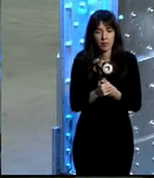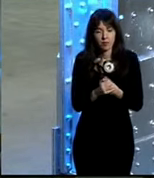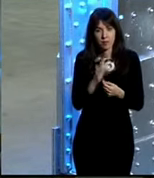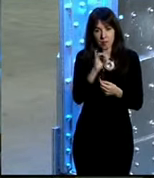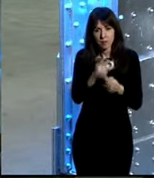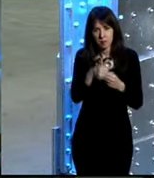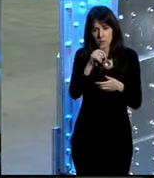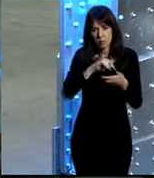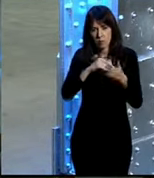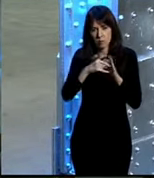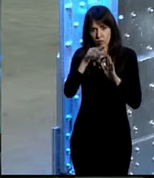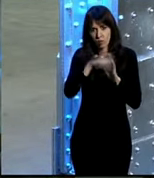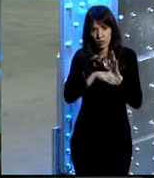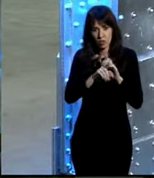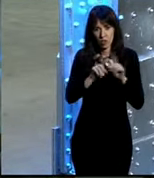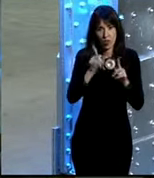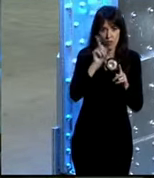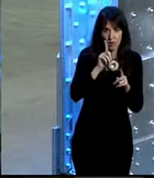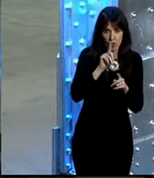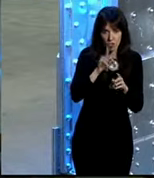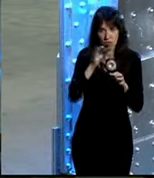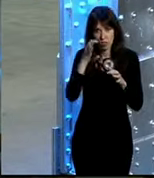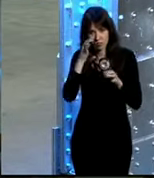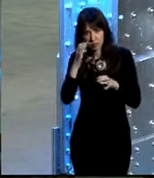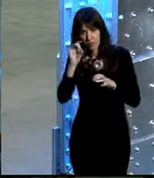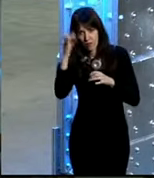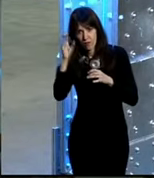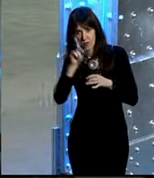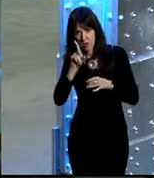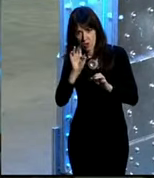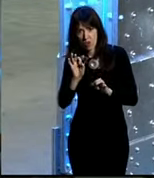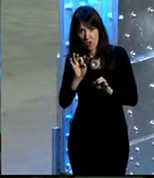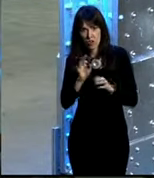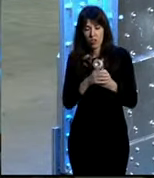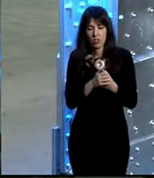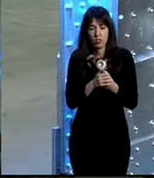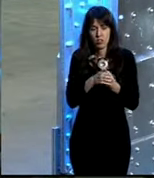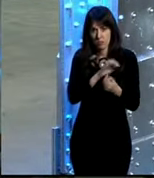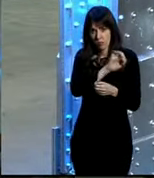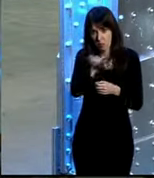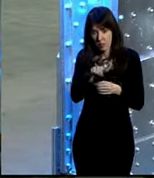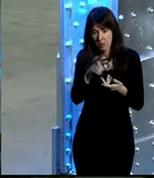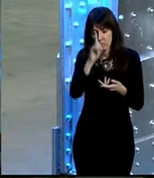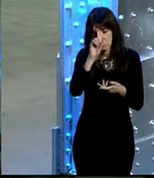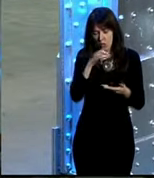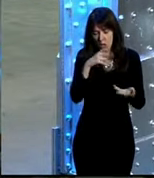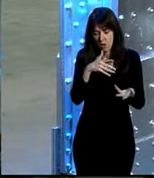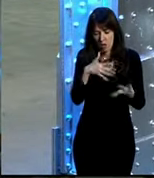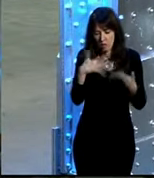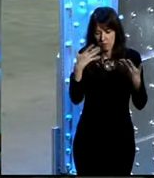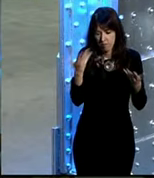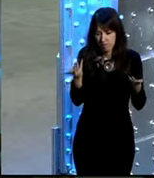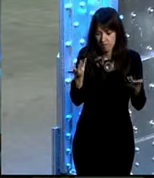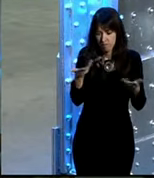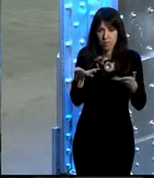and transmedia activism is definitely a big thing. I wouldn't know on the top of my head if there's any data available, but I'm sure that there must be. Well,